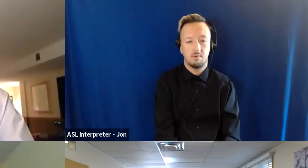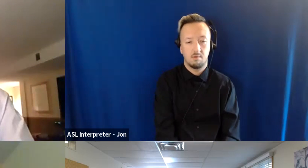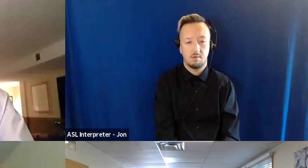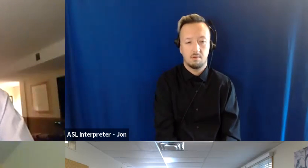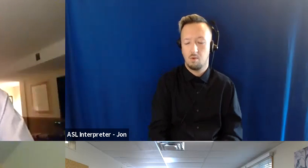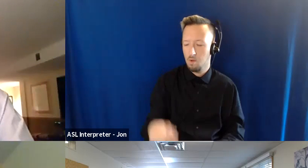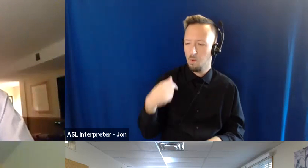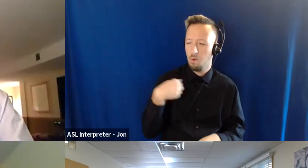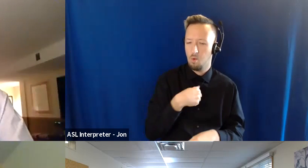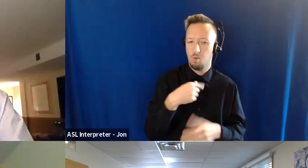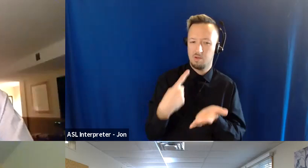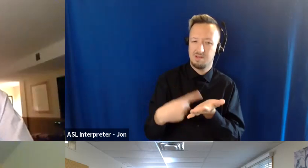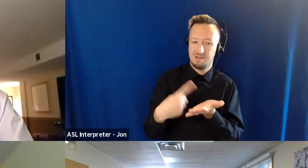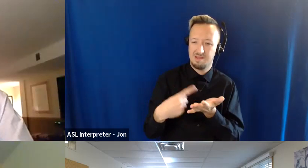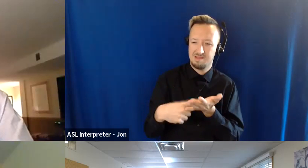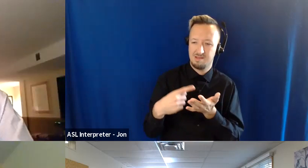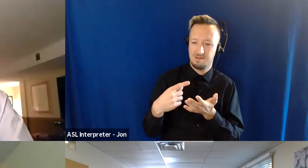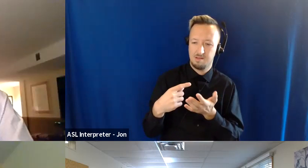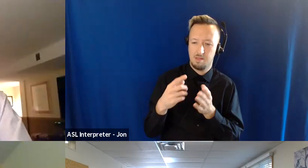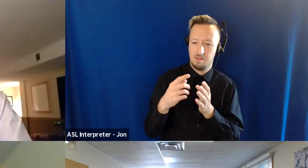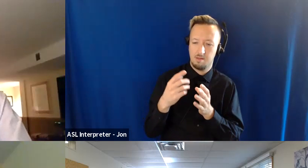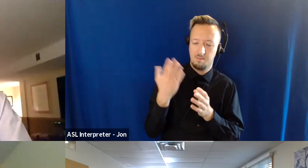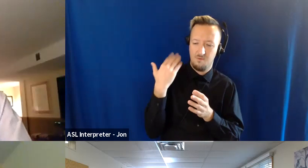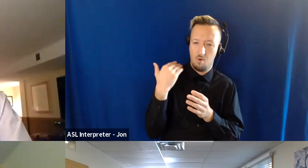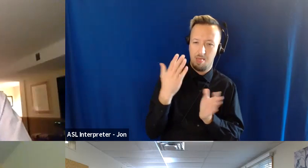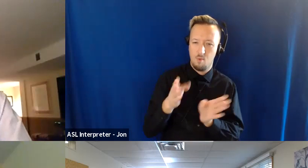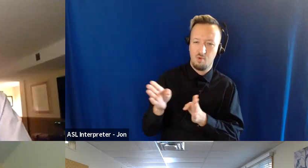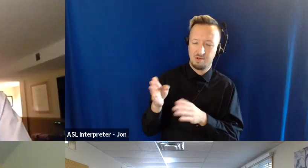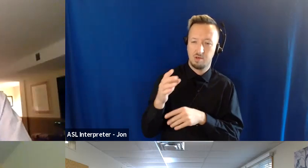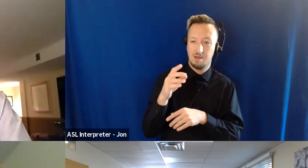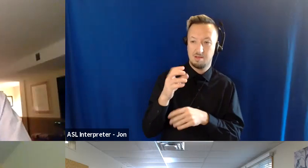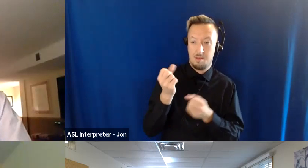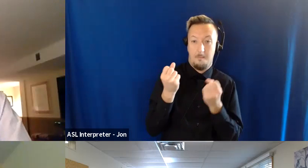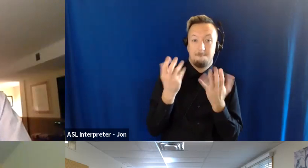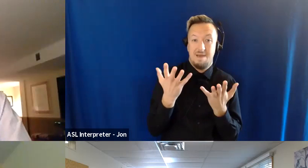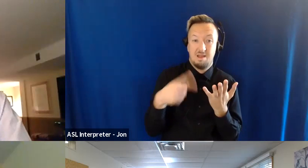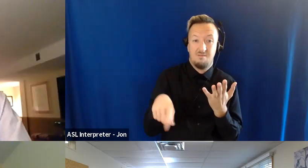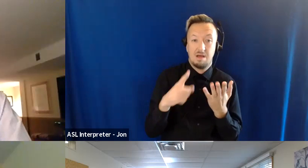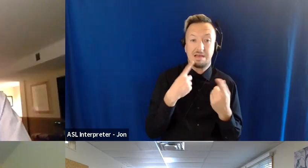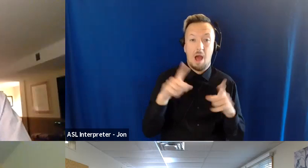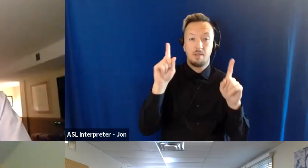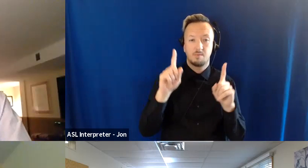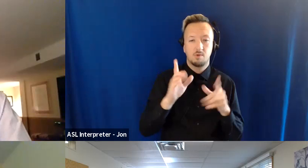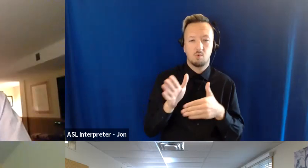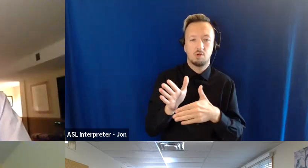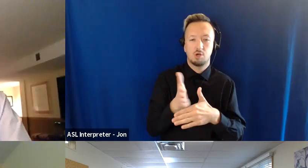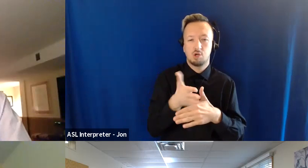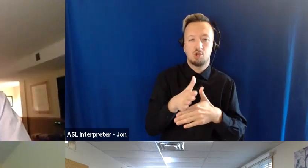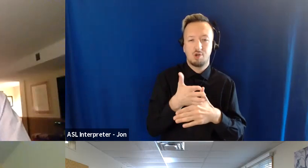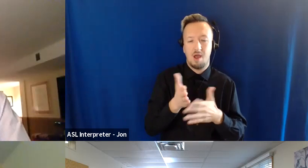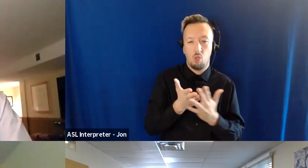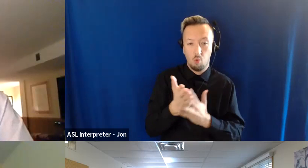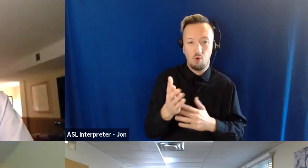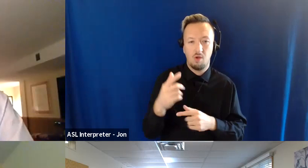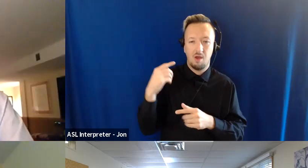We talked about this in our preparation, that a lot of these accomplishments are shared across the generations. And